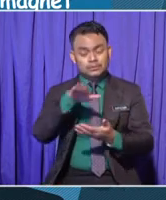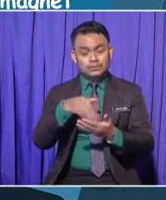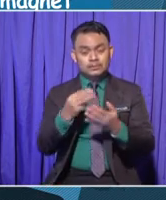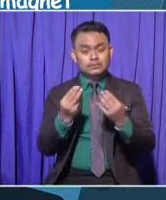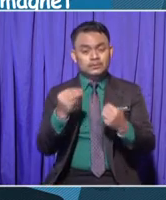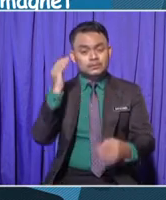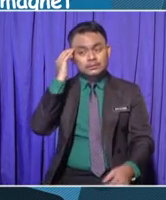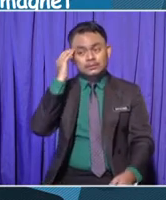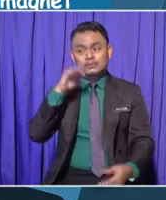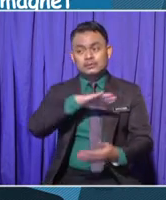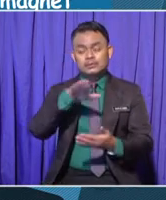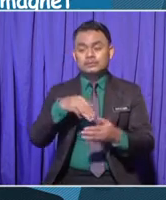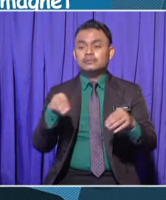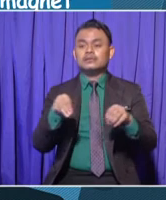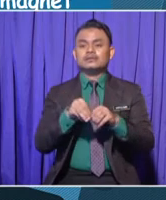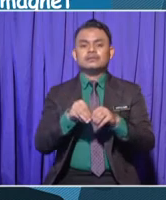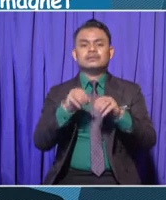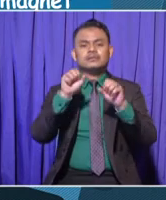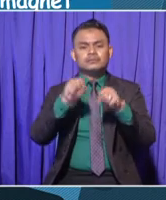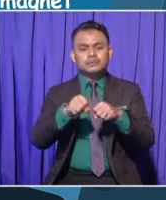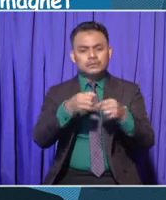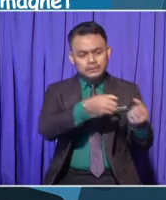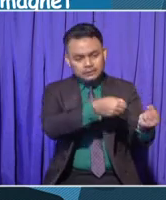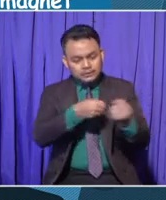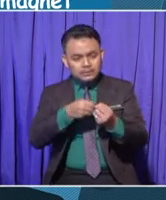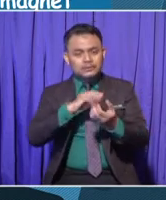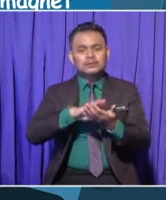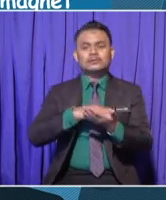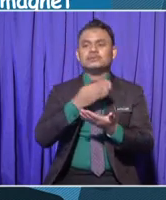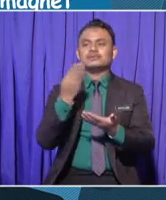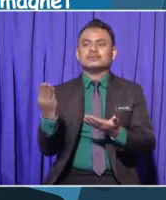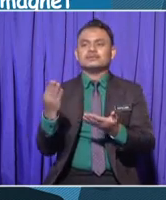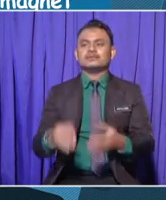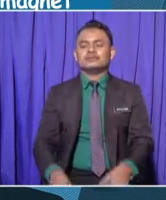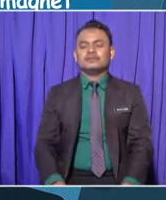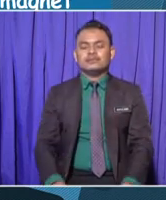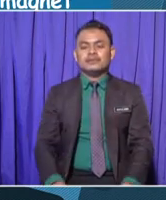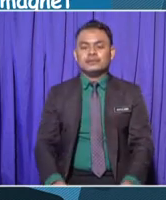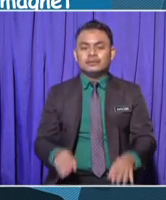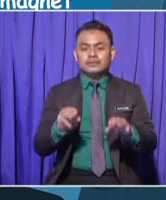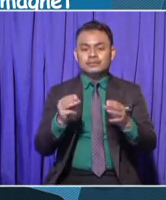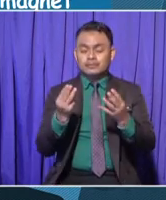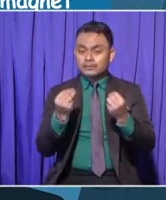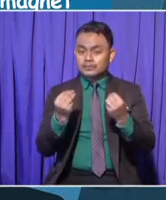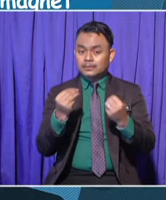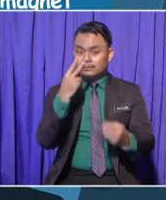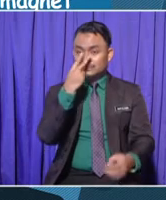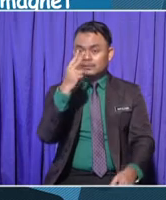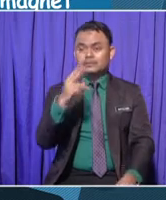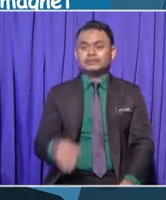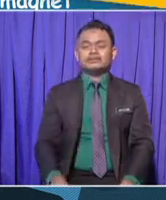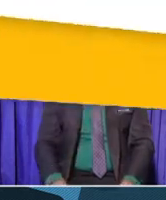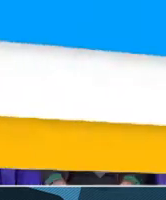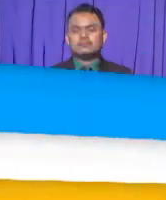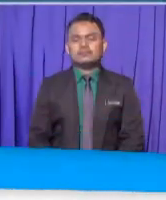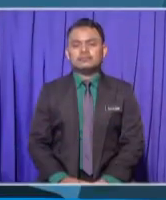these magnets can attract the objects. Do you want to see them? See you